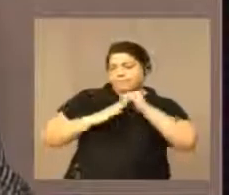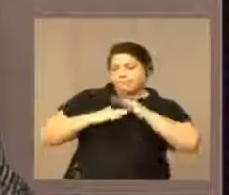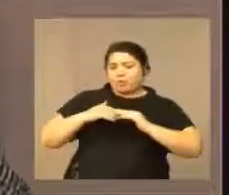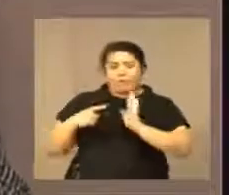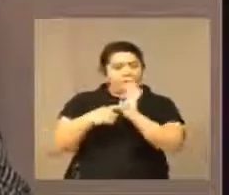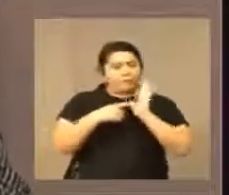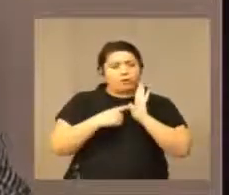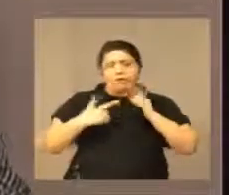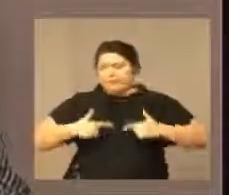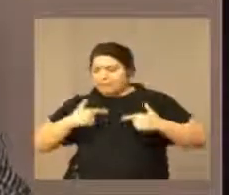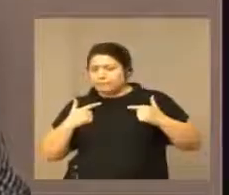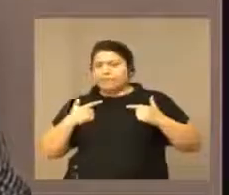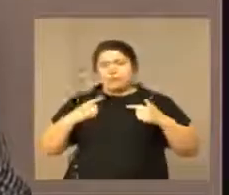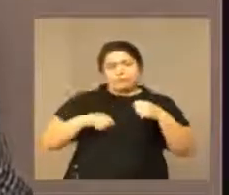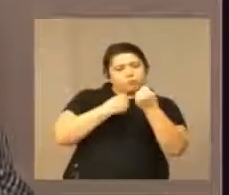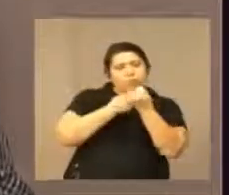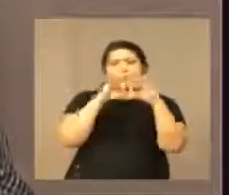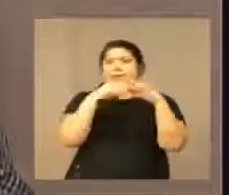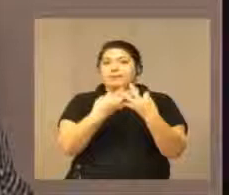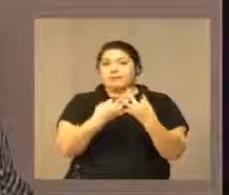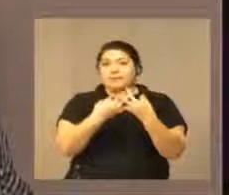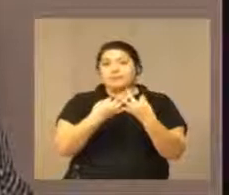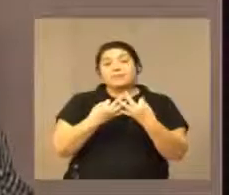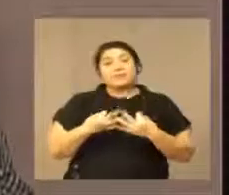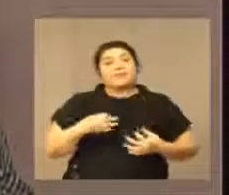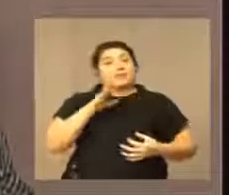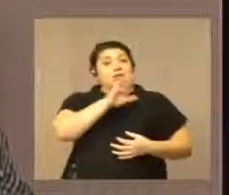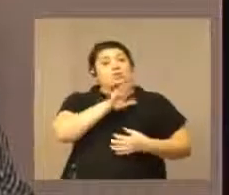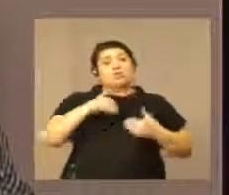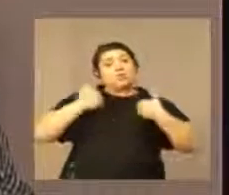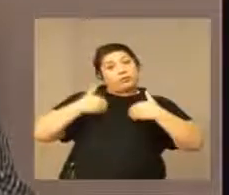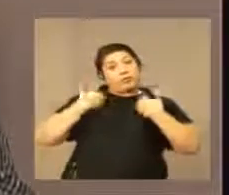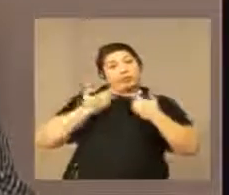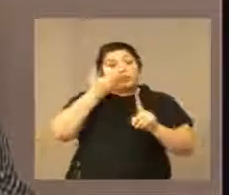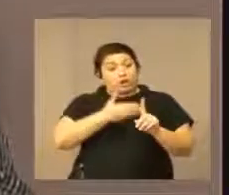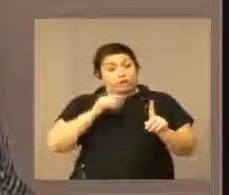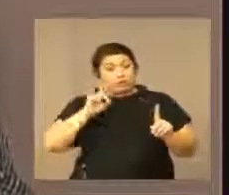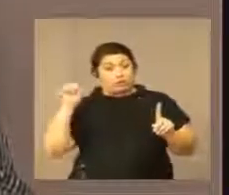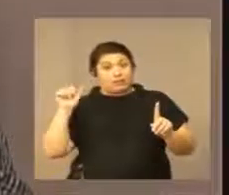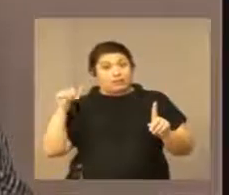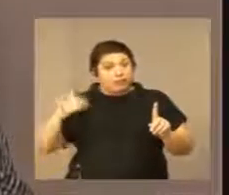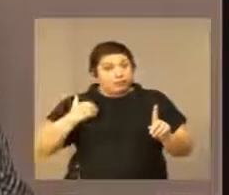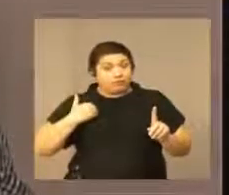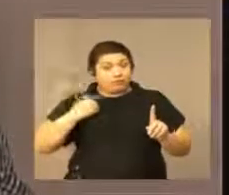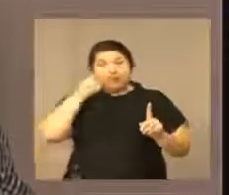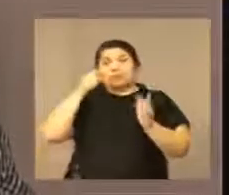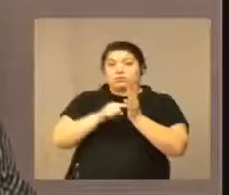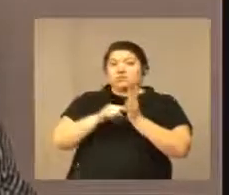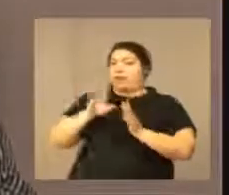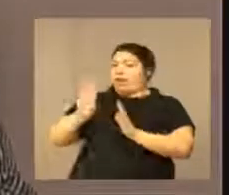families. However, from the perspective of a First Nations youth with a disability, we know that these